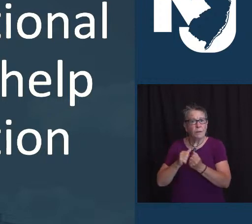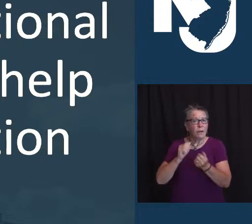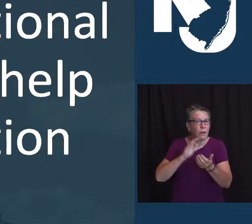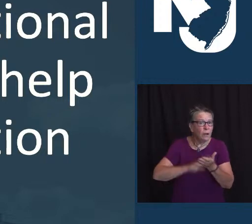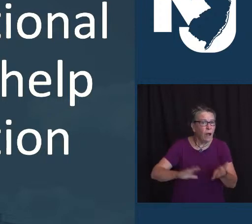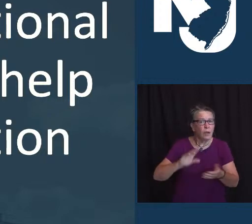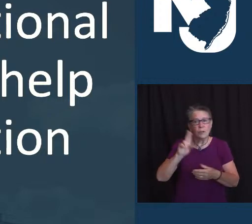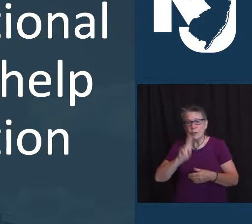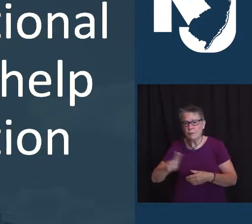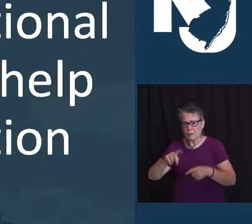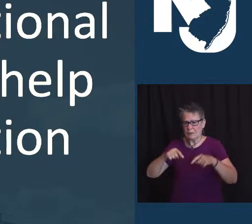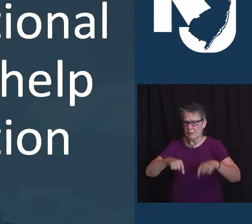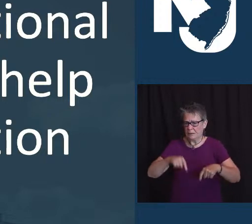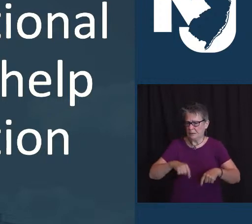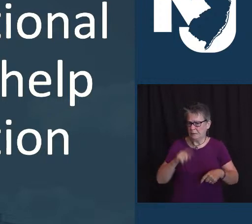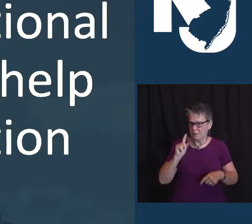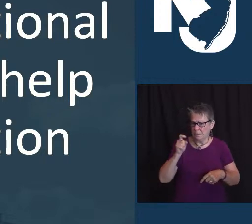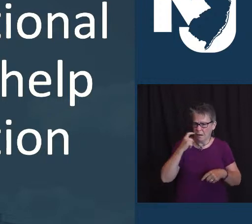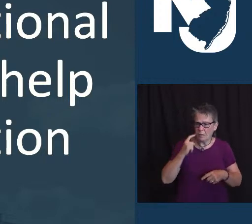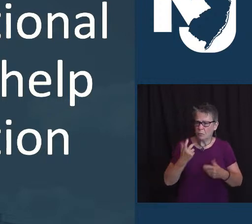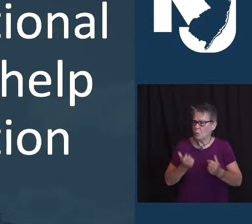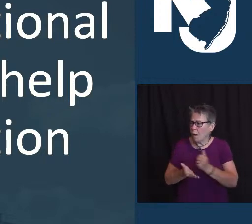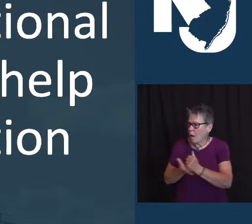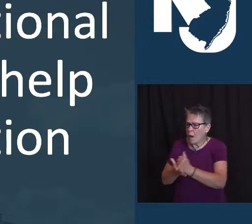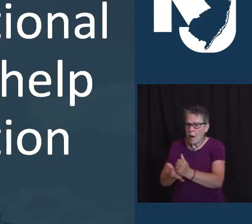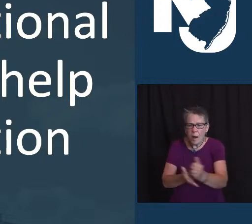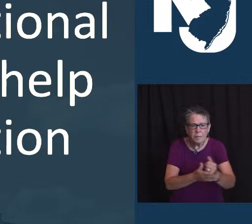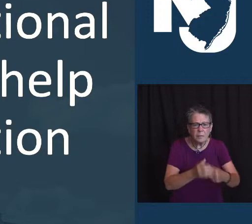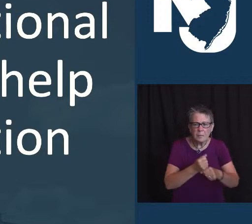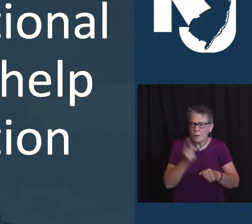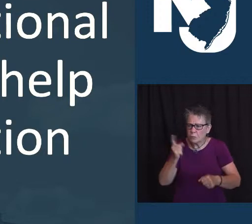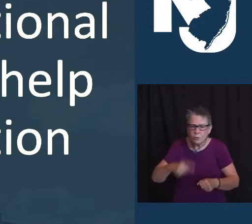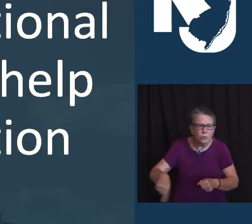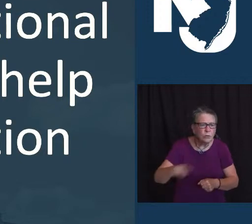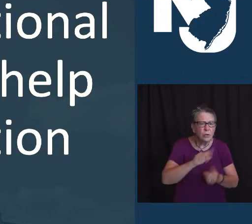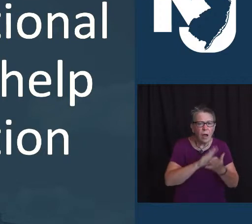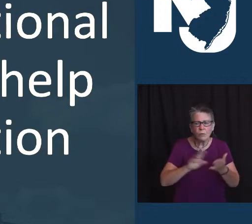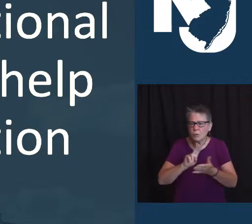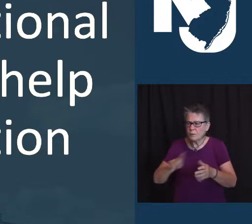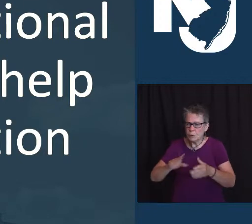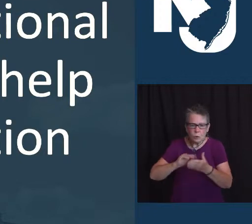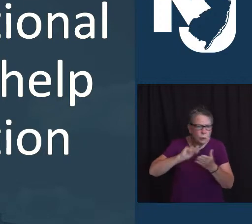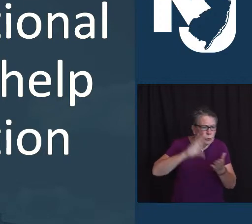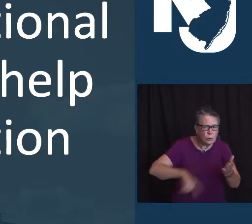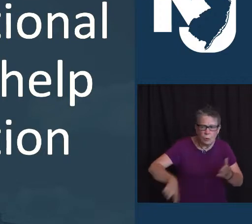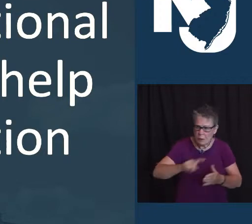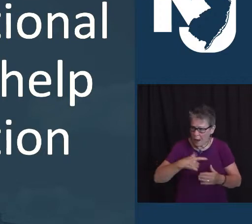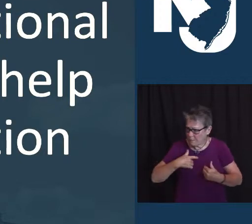educational communities. Again, I want to thank the Secretary of Higher Education, the